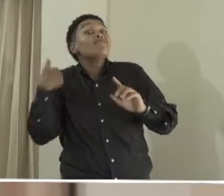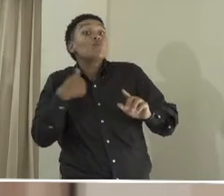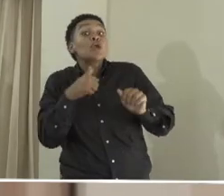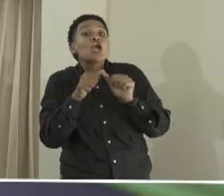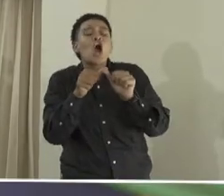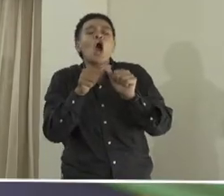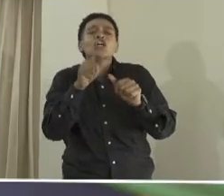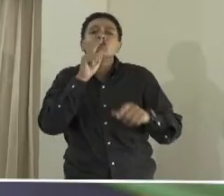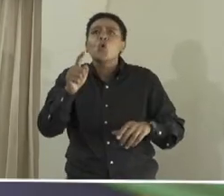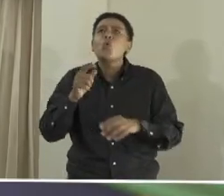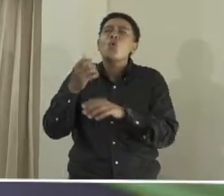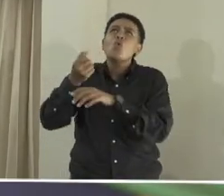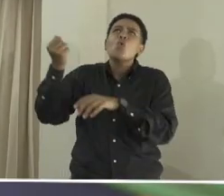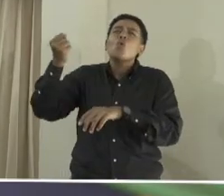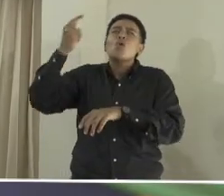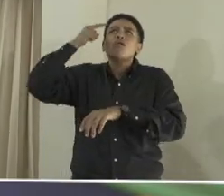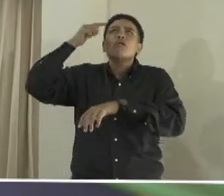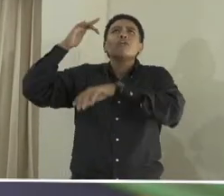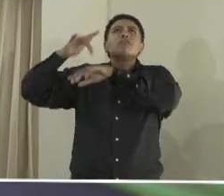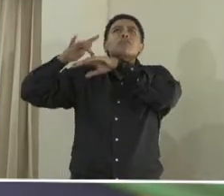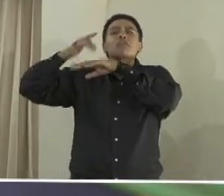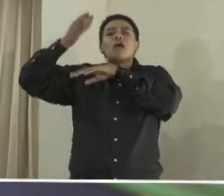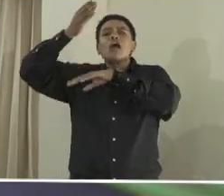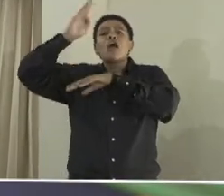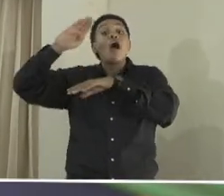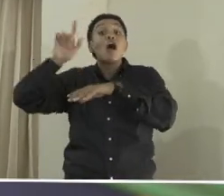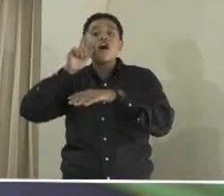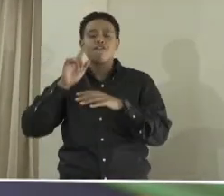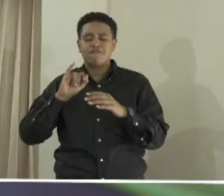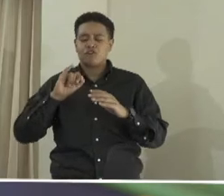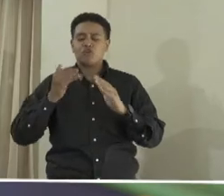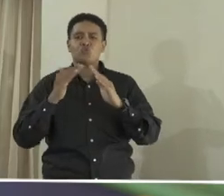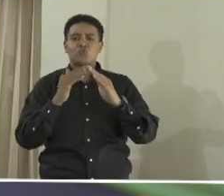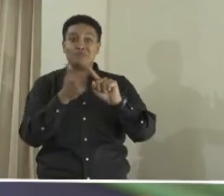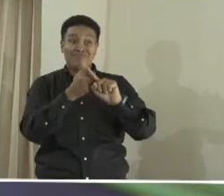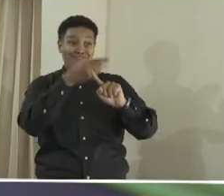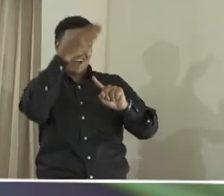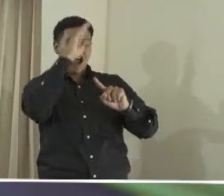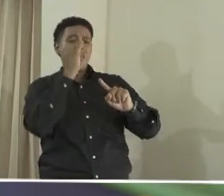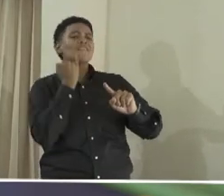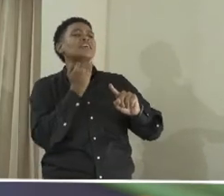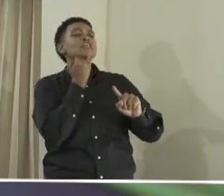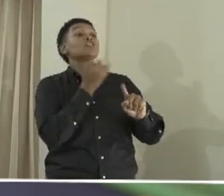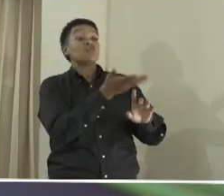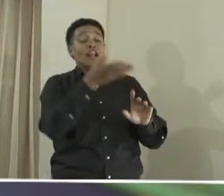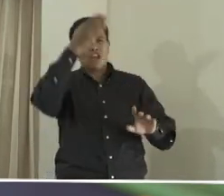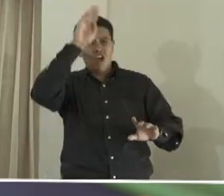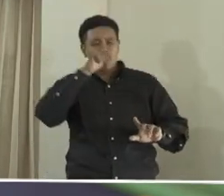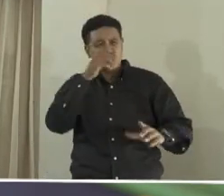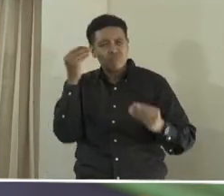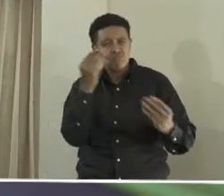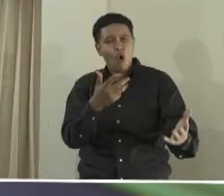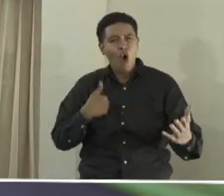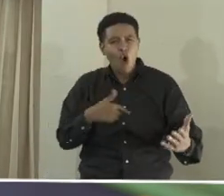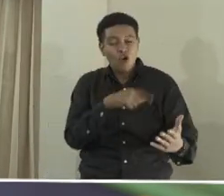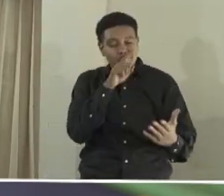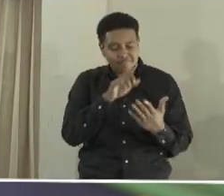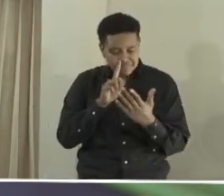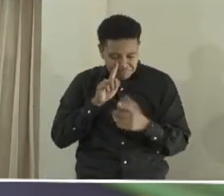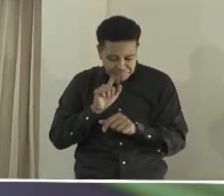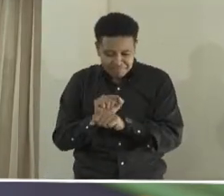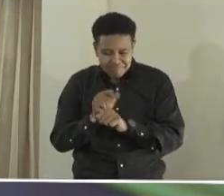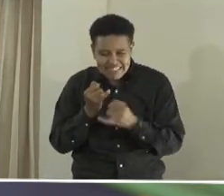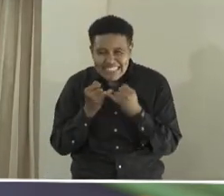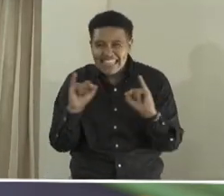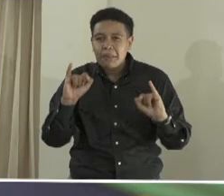to hold on to the God of Jerusalem, the God of Israel, the God that has brought us to independence